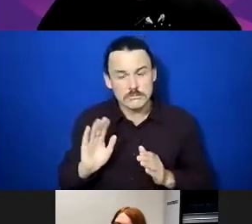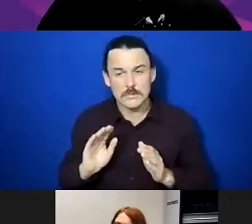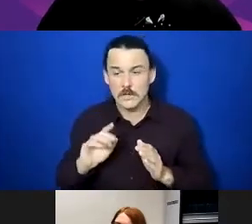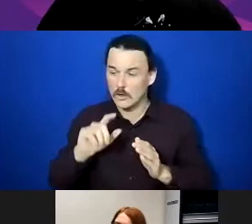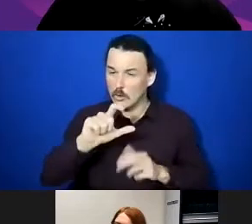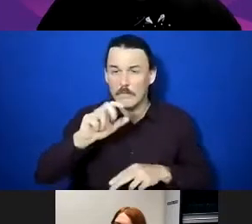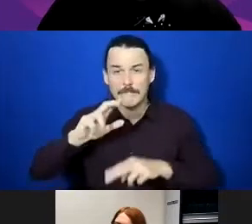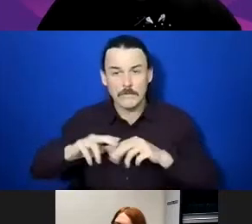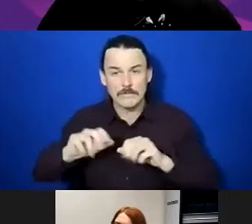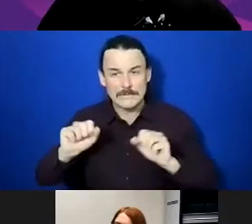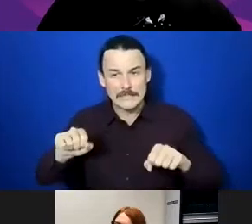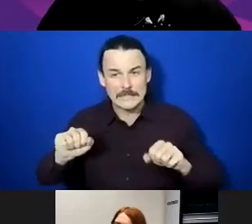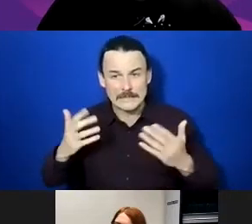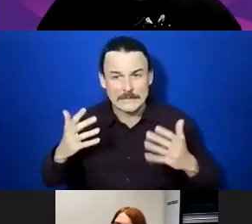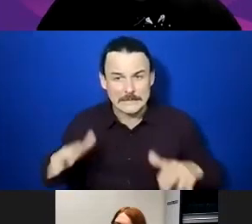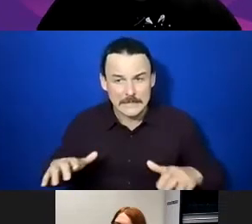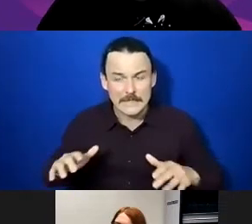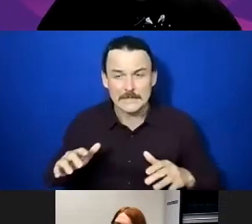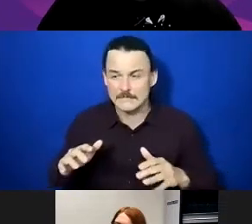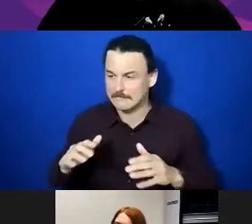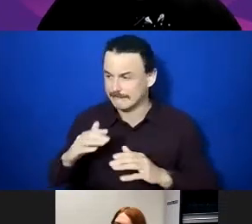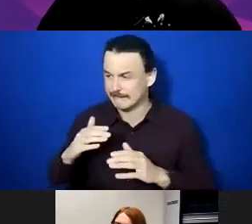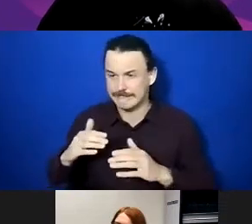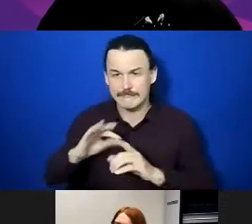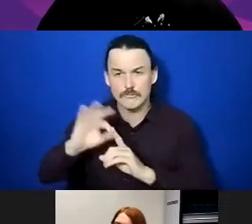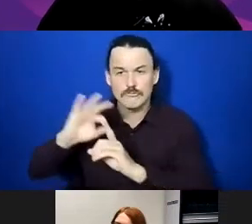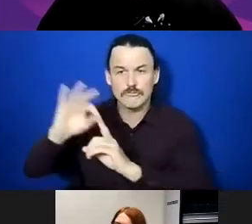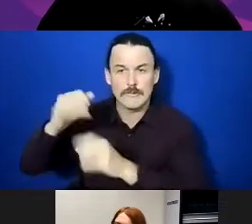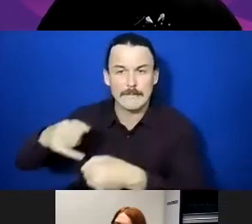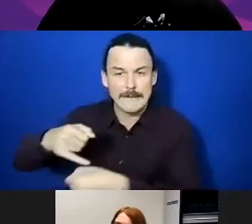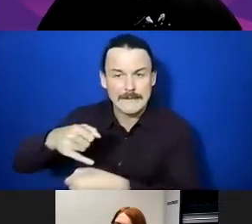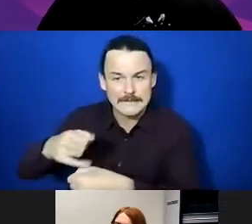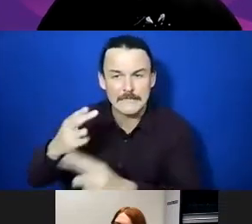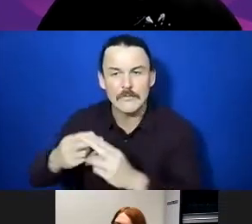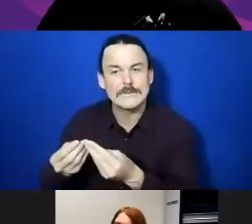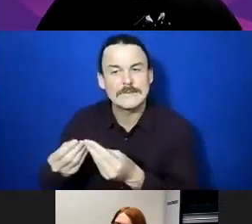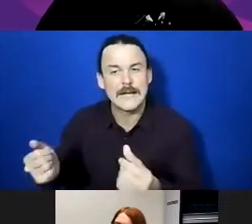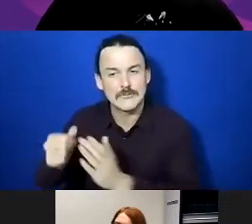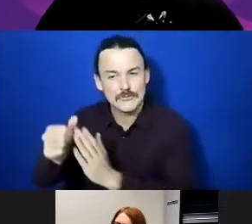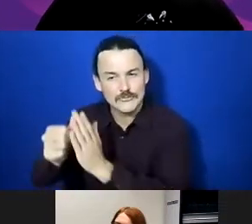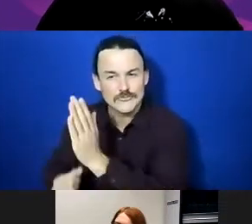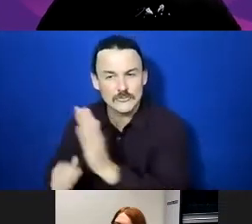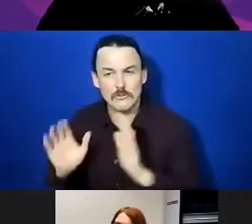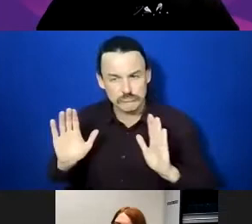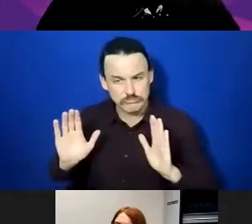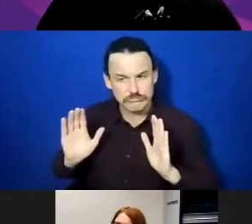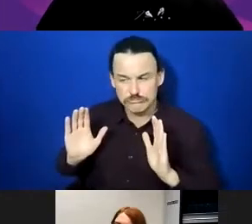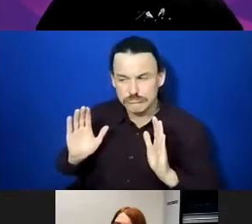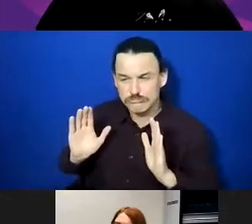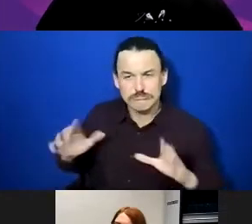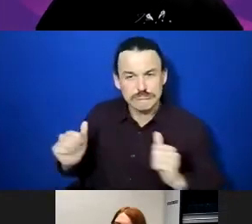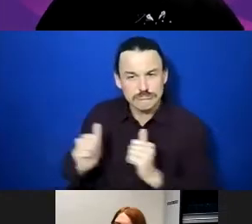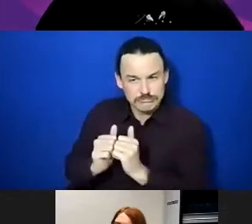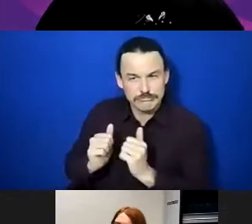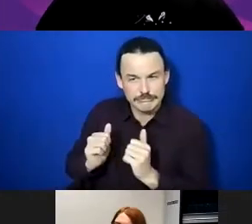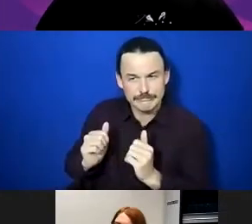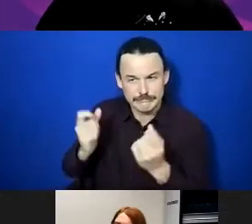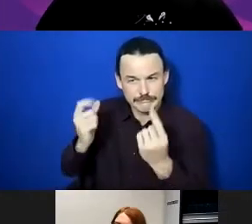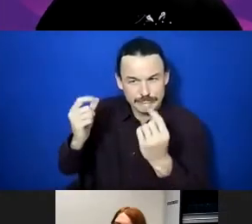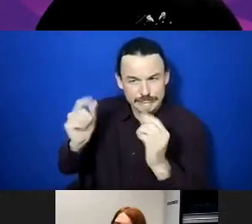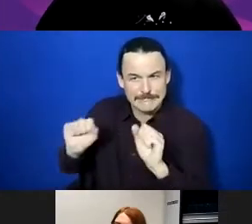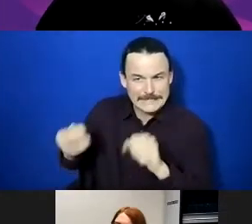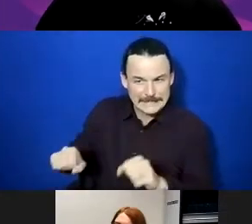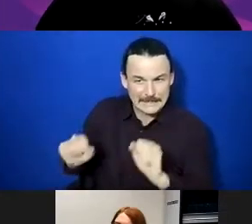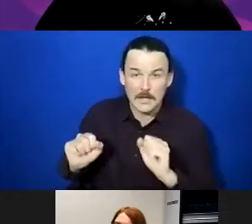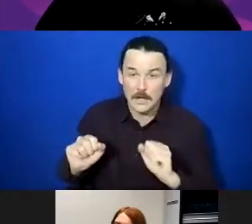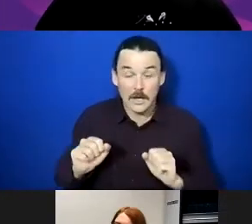potential of medicine, in particular surgery. There is no denying that the introduction of anaesthesia